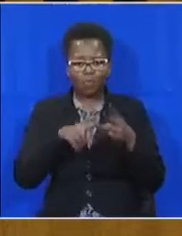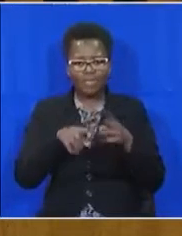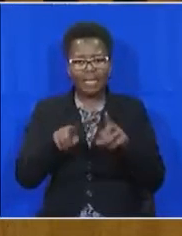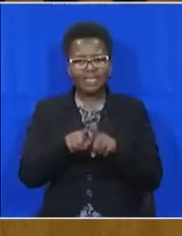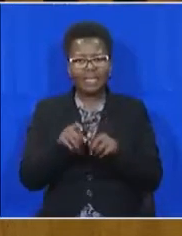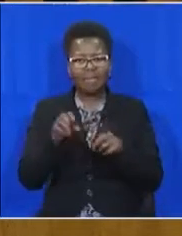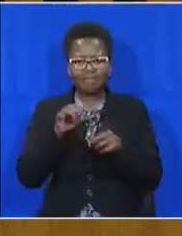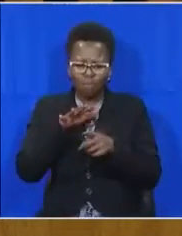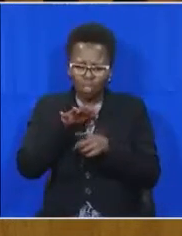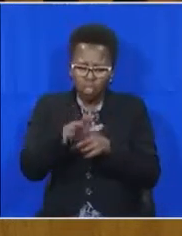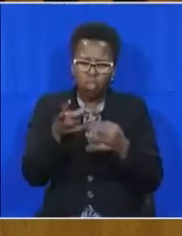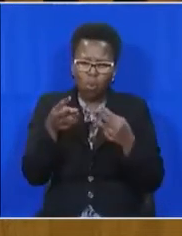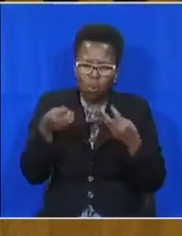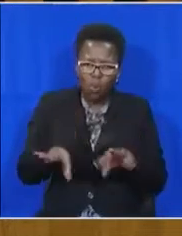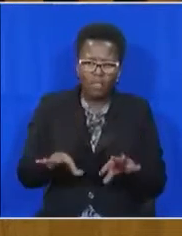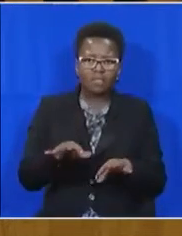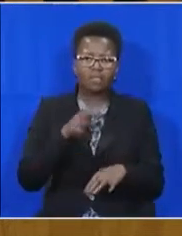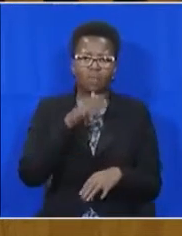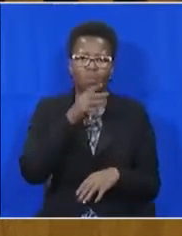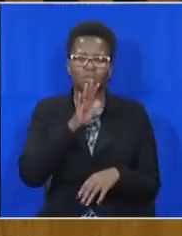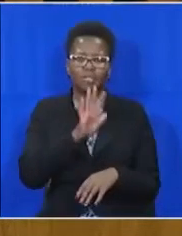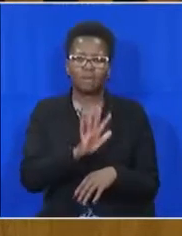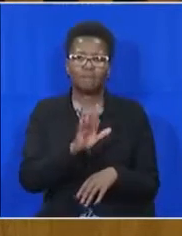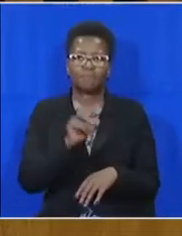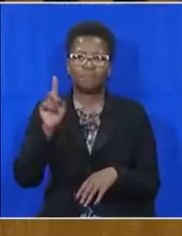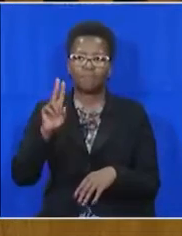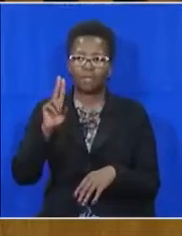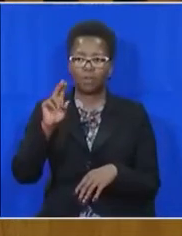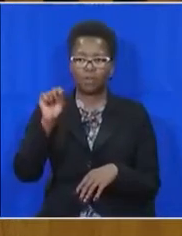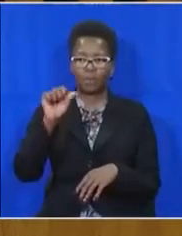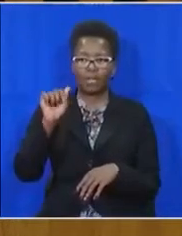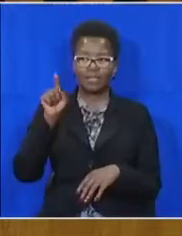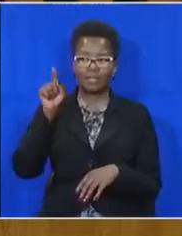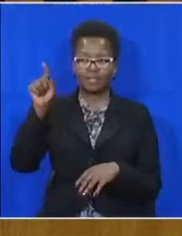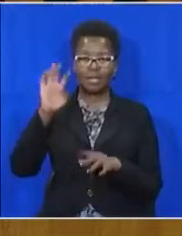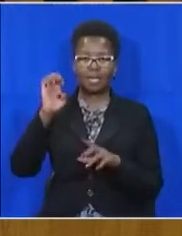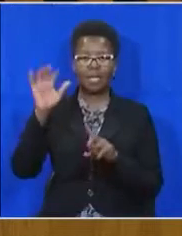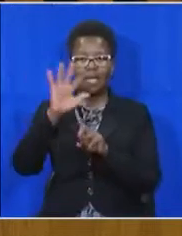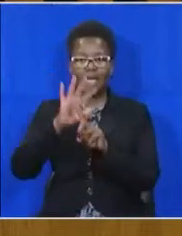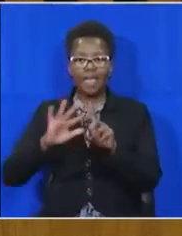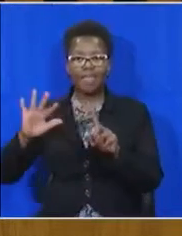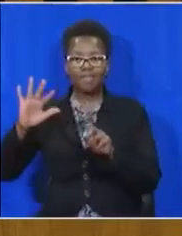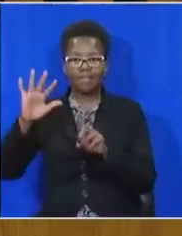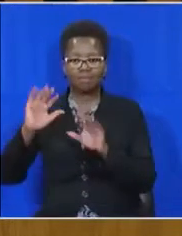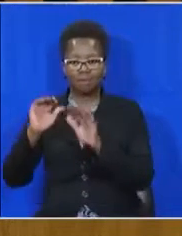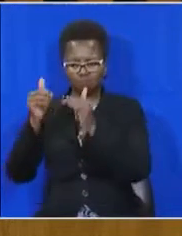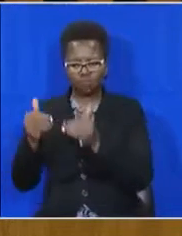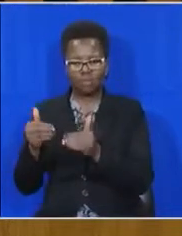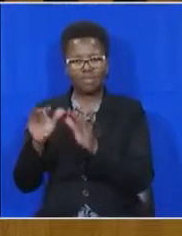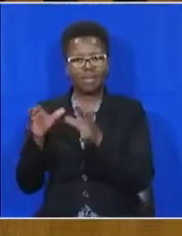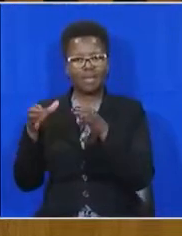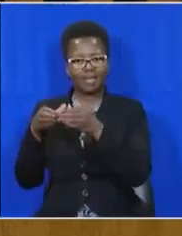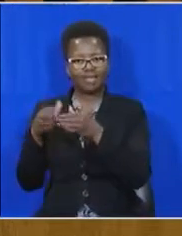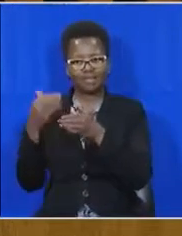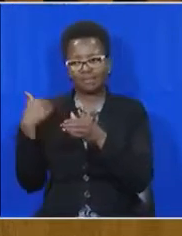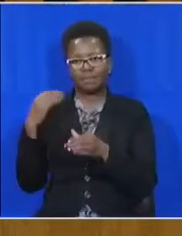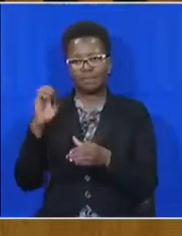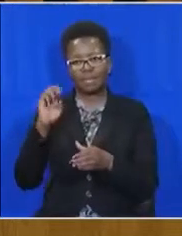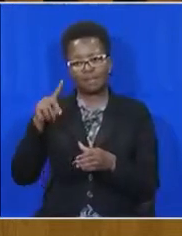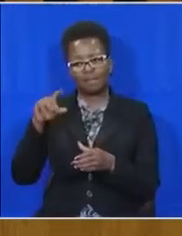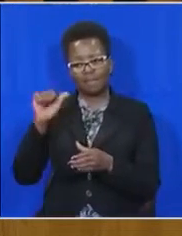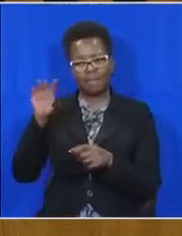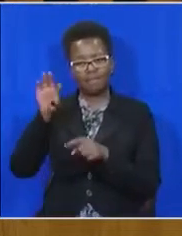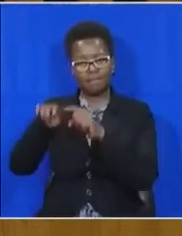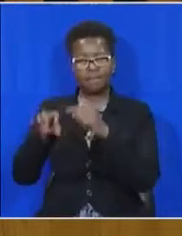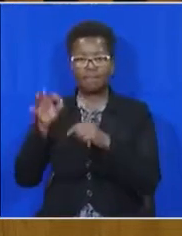spills. The United States Environmental Protection Agency, the EPA, has completed a multi-year study of fracking. It found there was